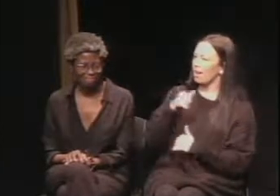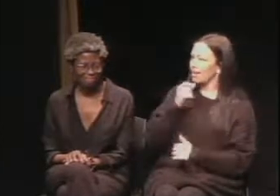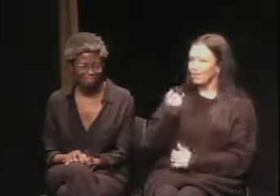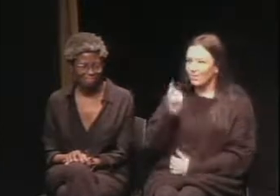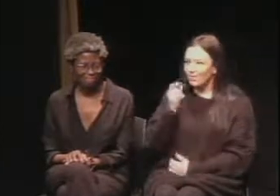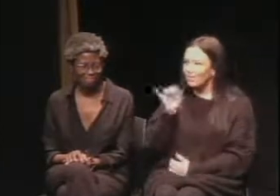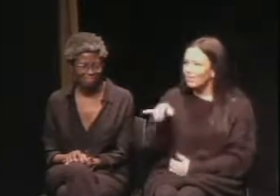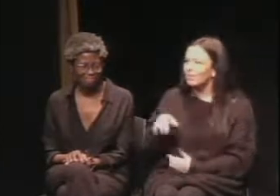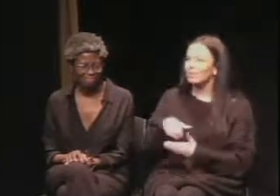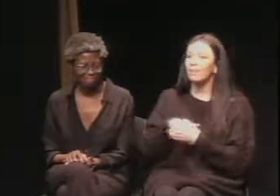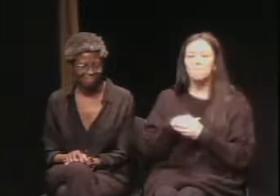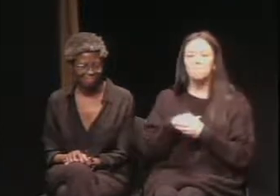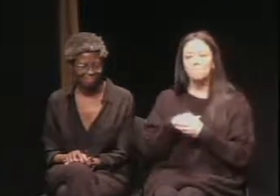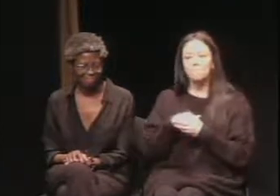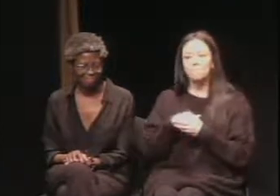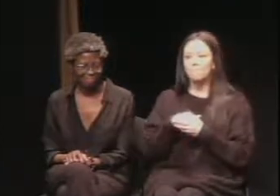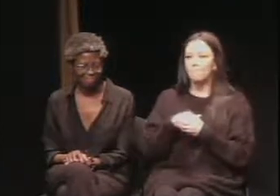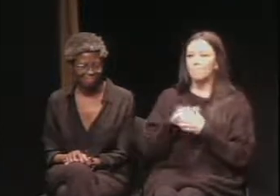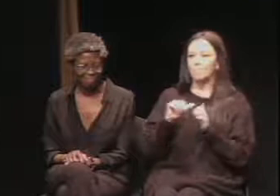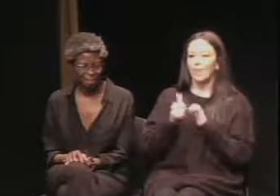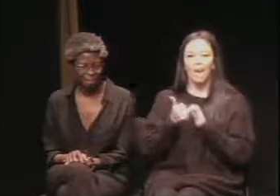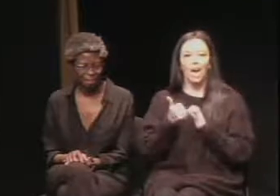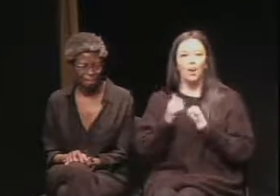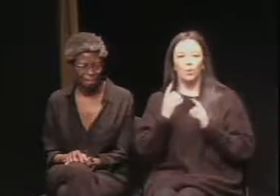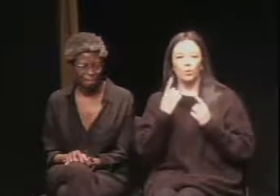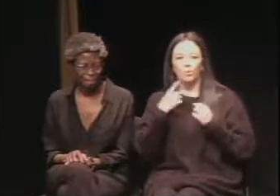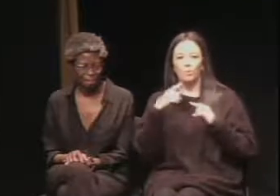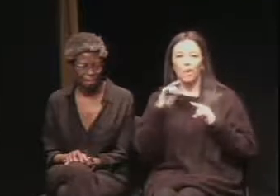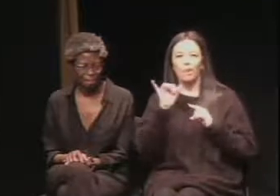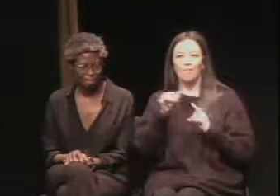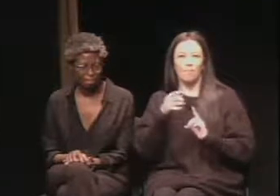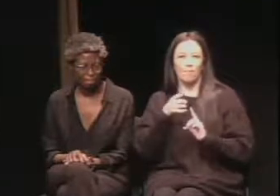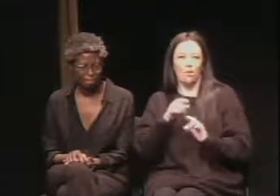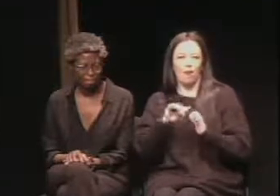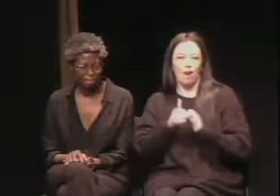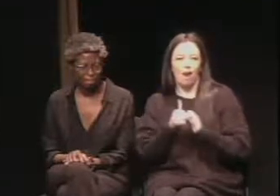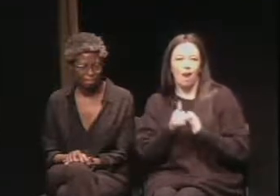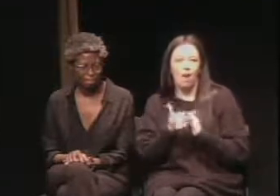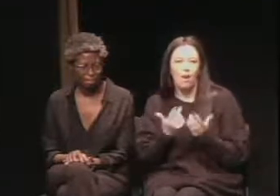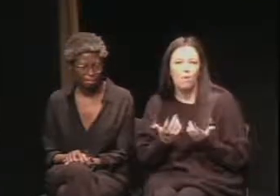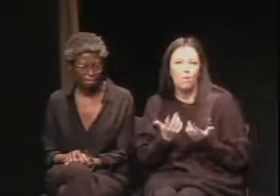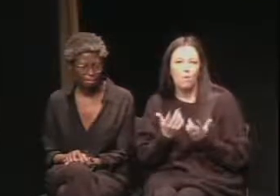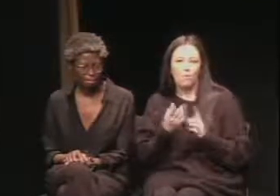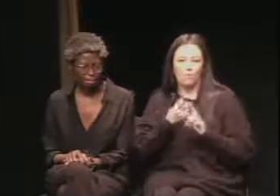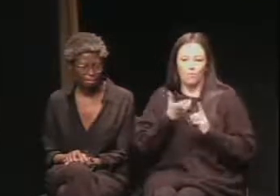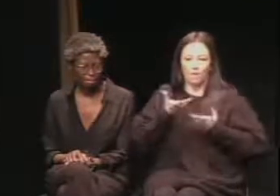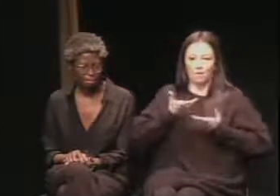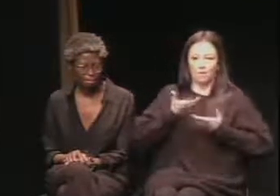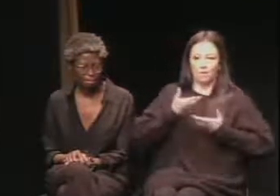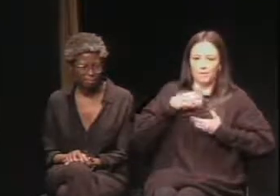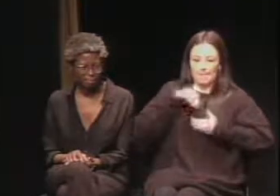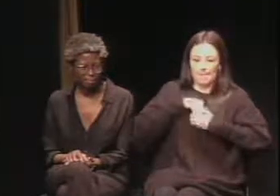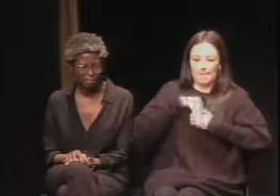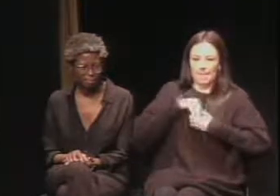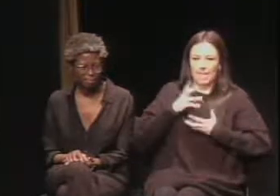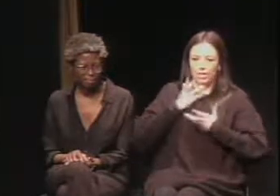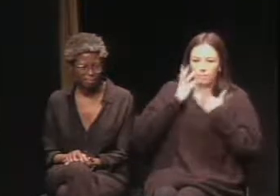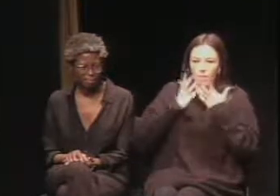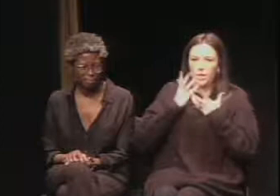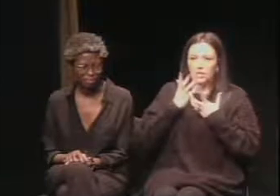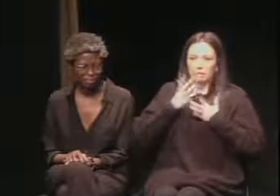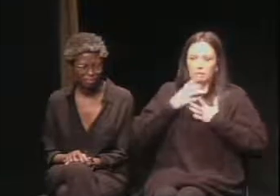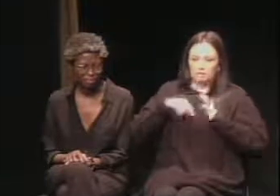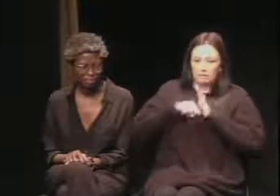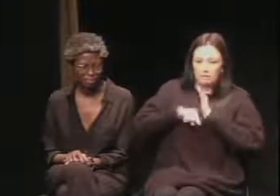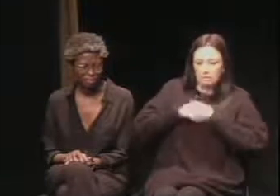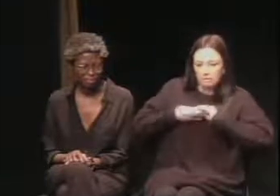from? Right. And it threw, and how do you get to that point? Right. Something you say, like how do you get from how do you get from here to are, there? Yeah, to because the, to the joy.